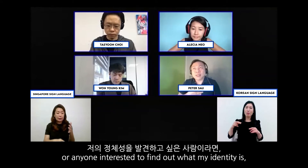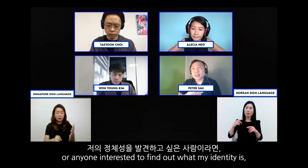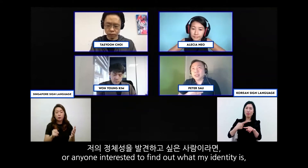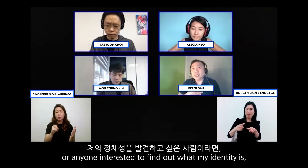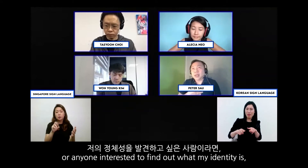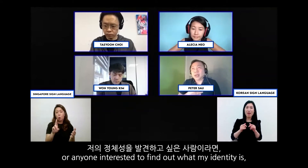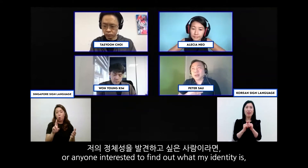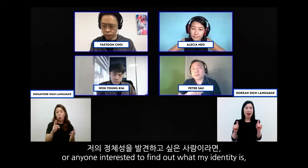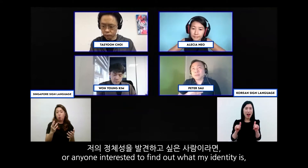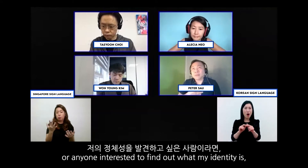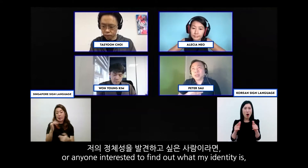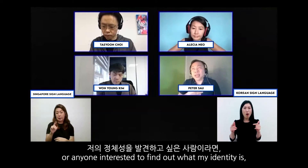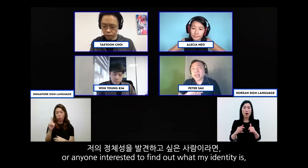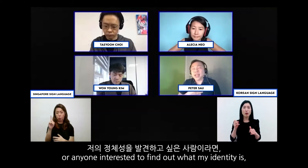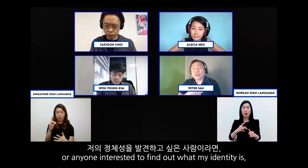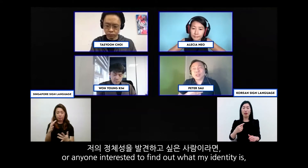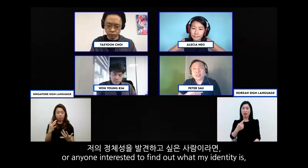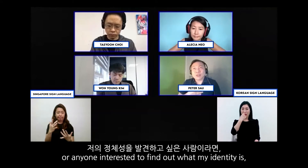anyone